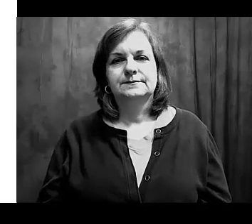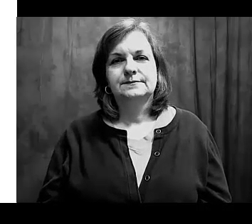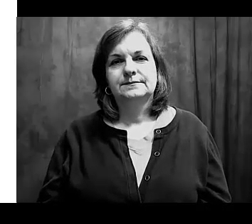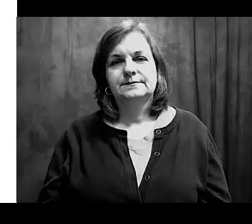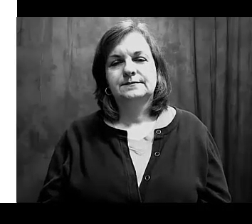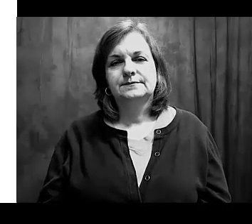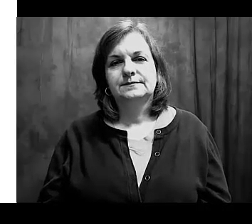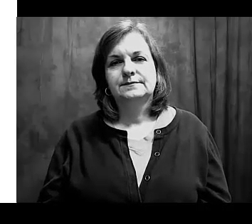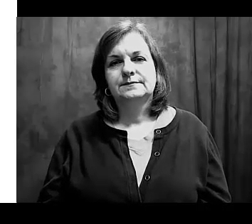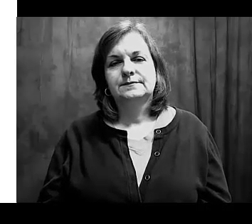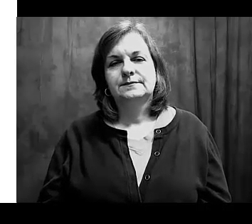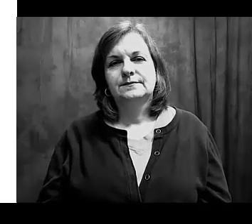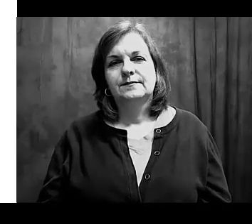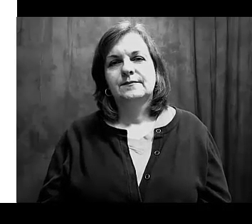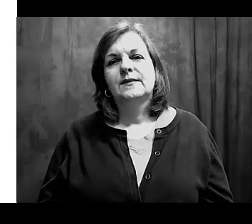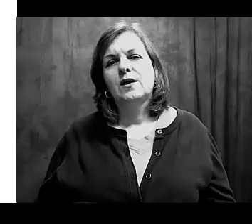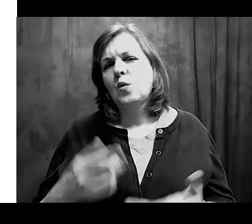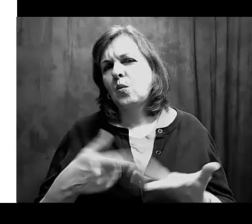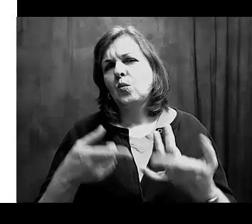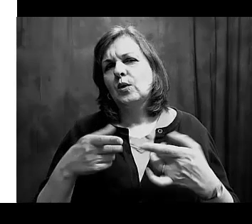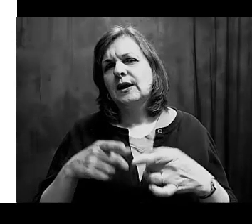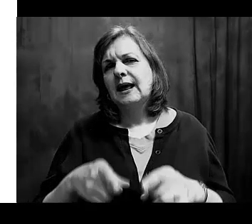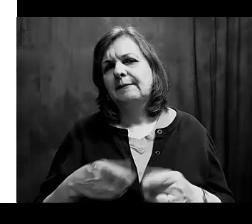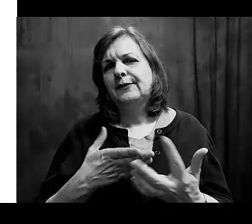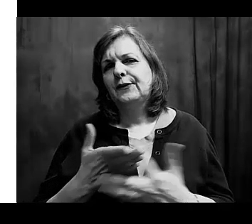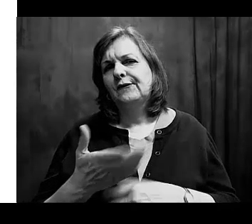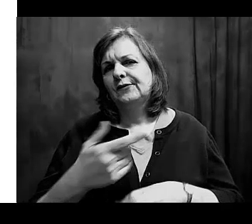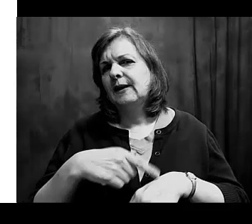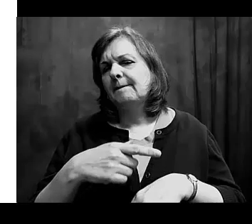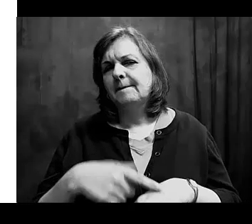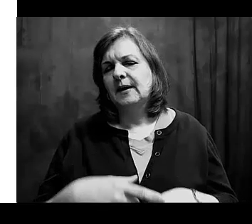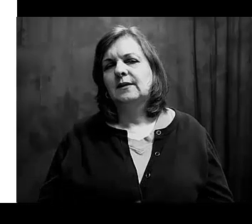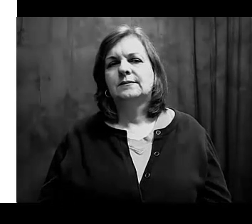in frequency of the action potentials,